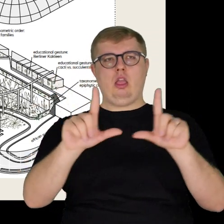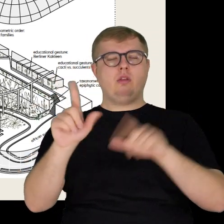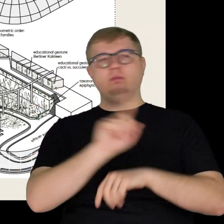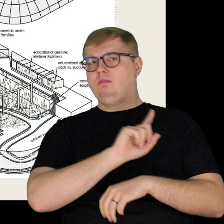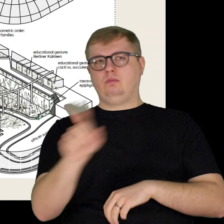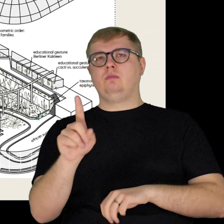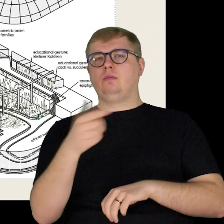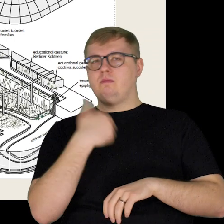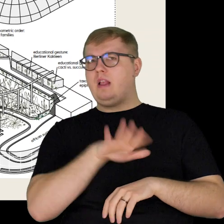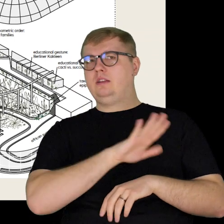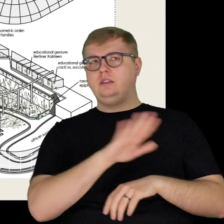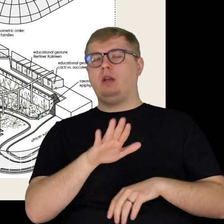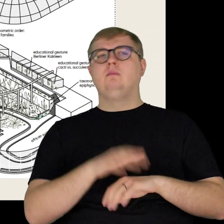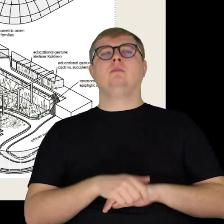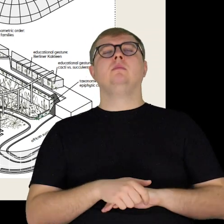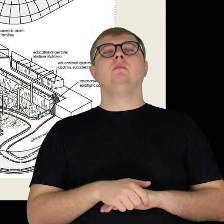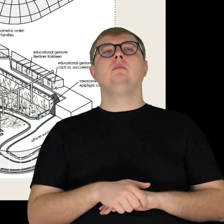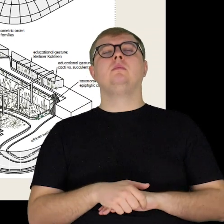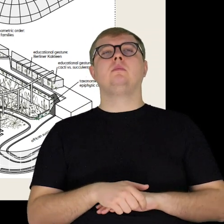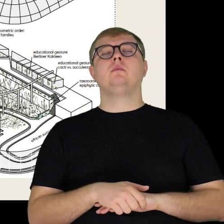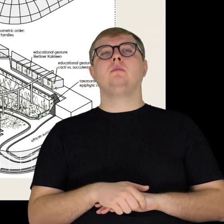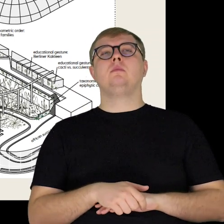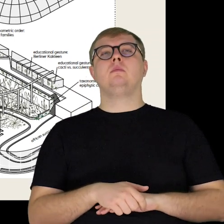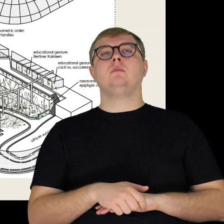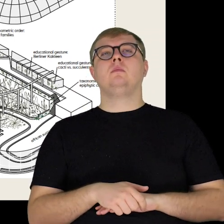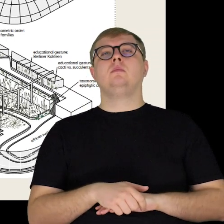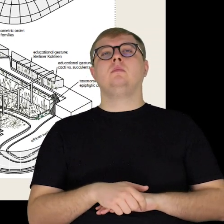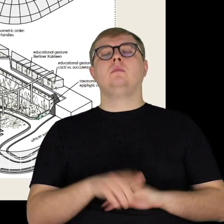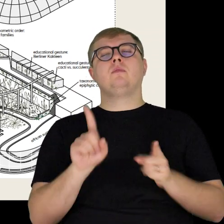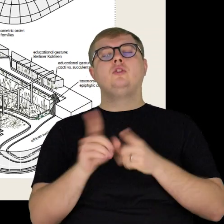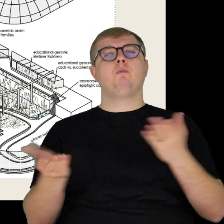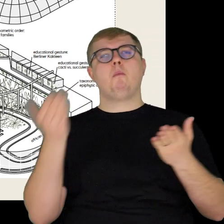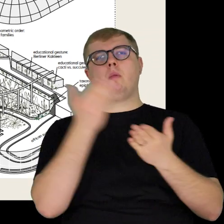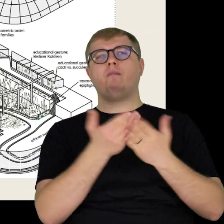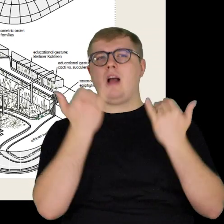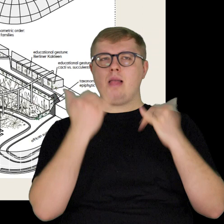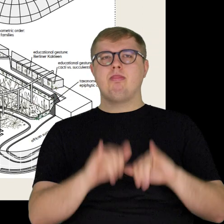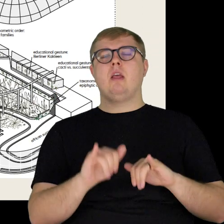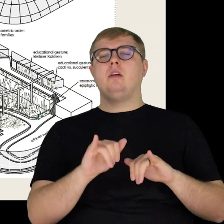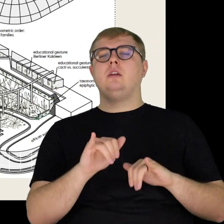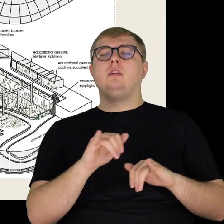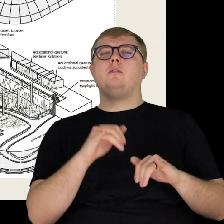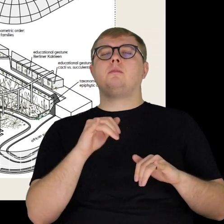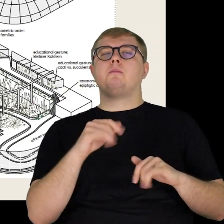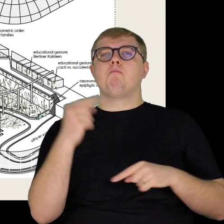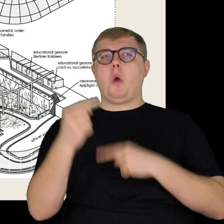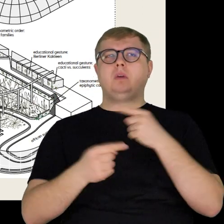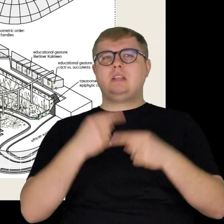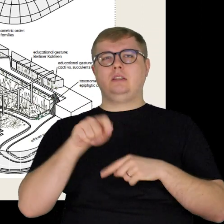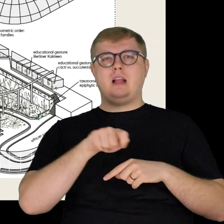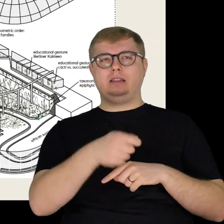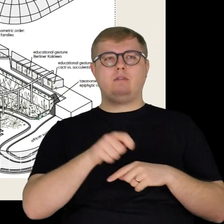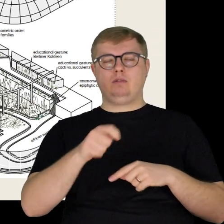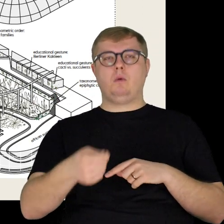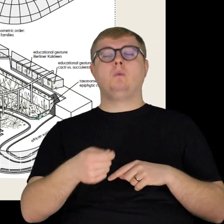ultimately the plants. And using a different sort of naming process, which came out of a community, the